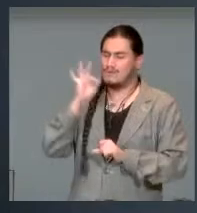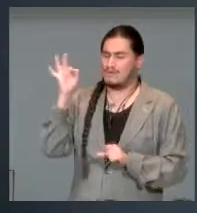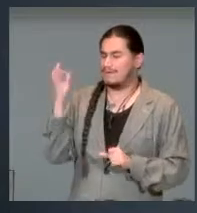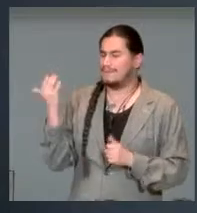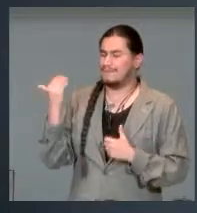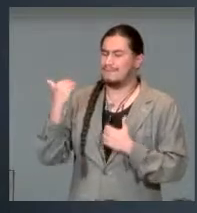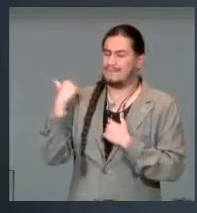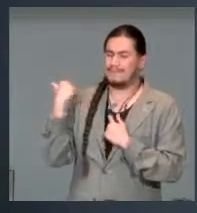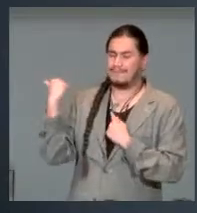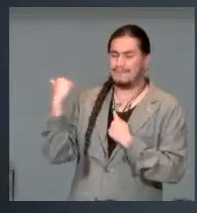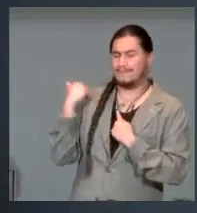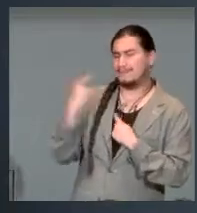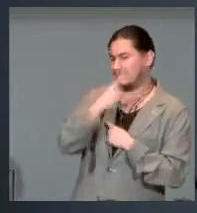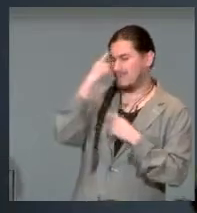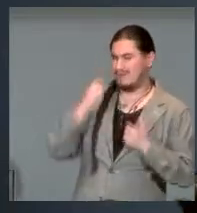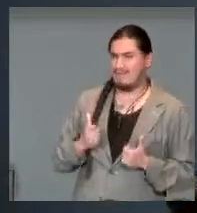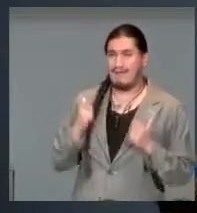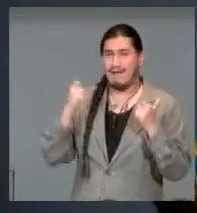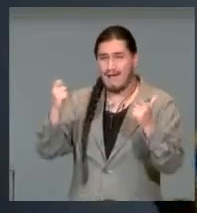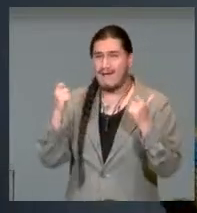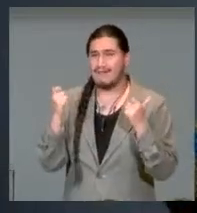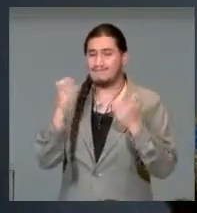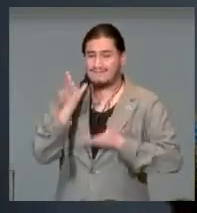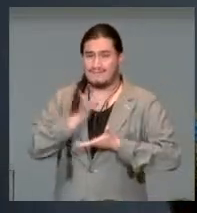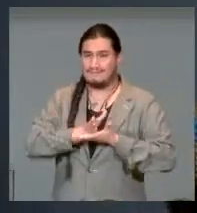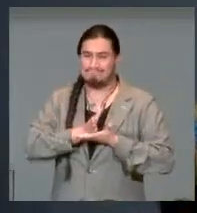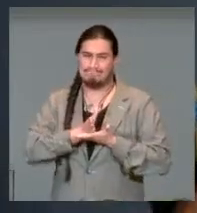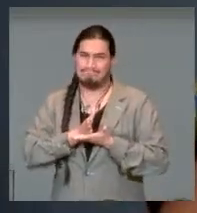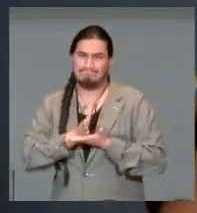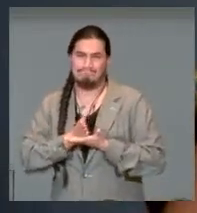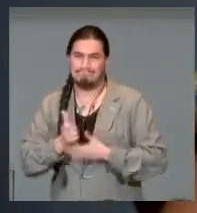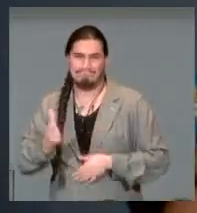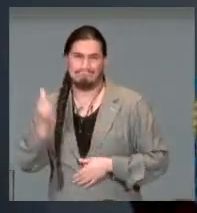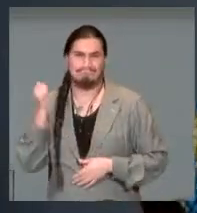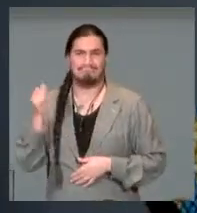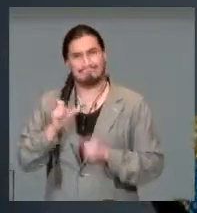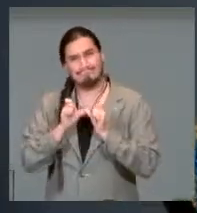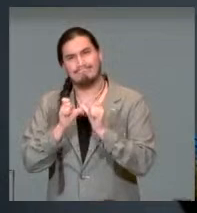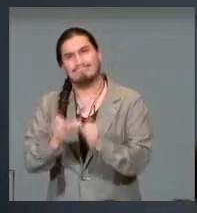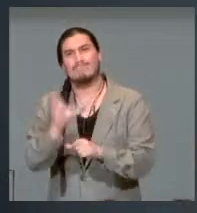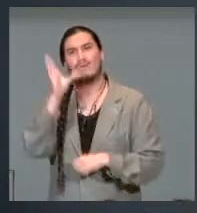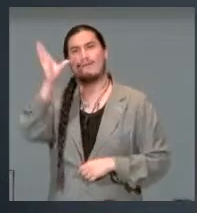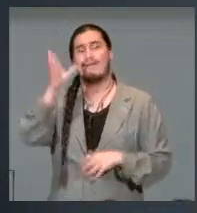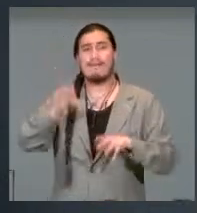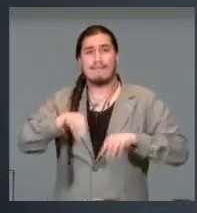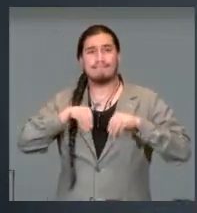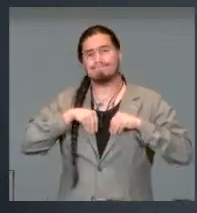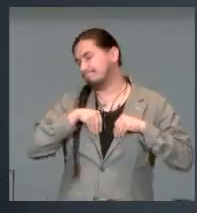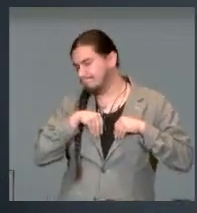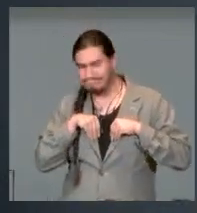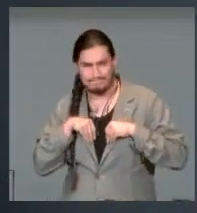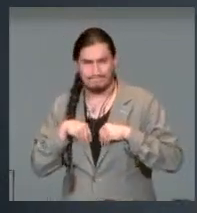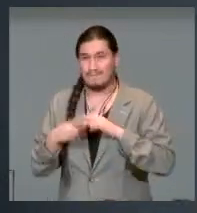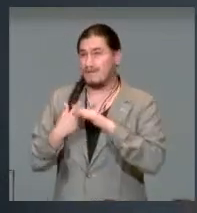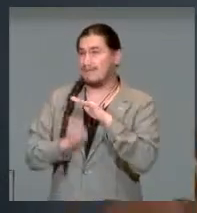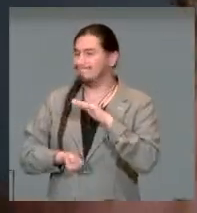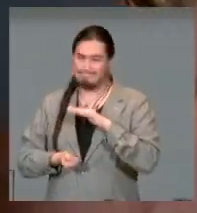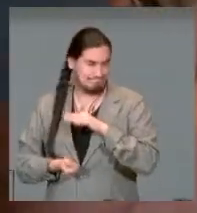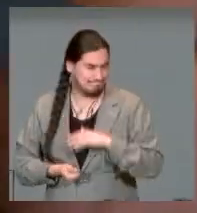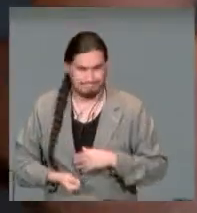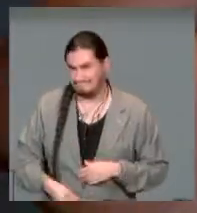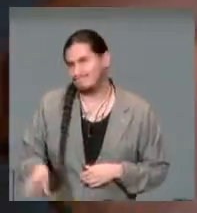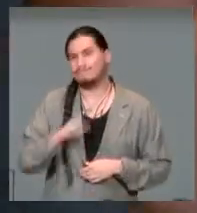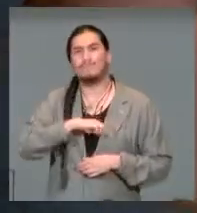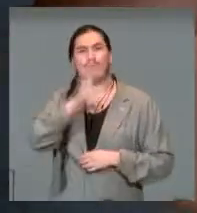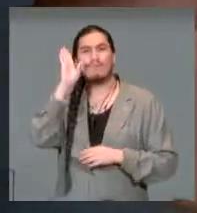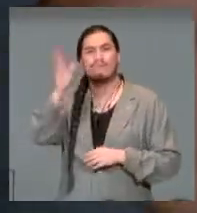our black lives refuse to end, to succumb, to disappear under the